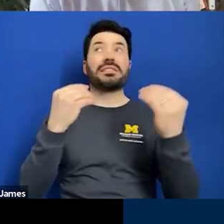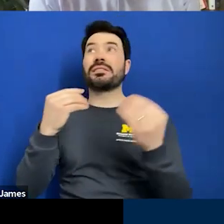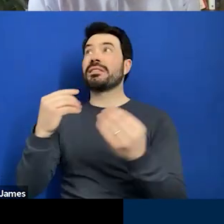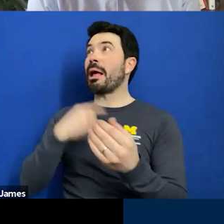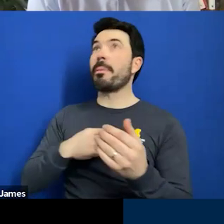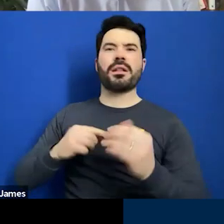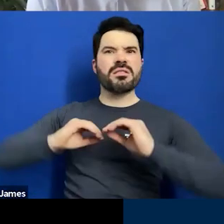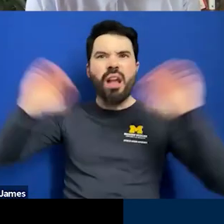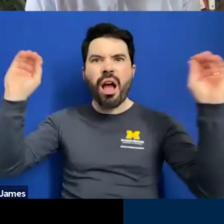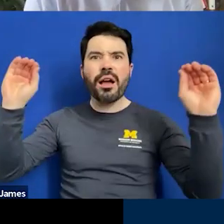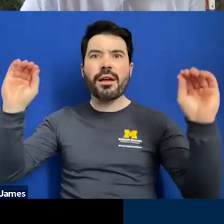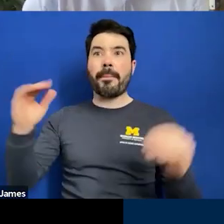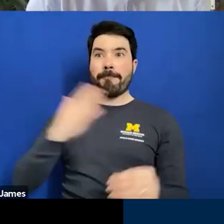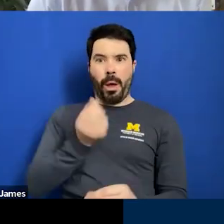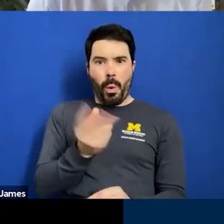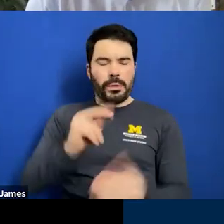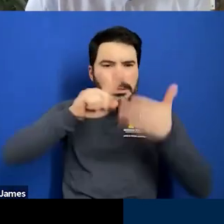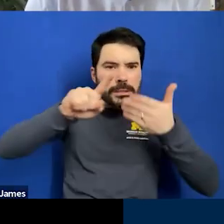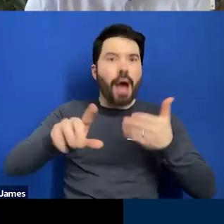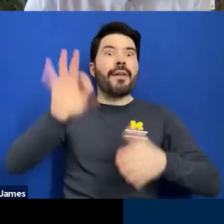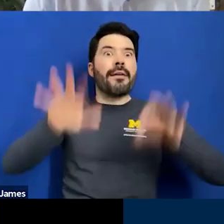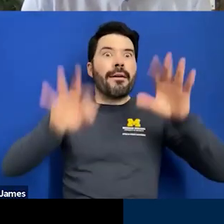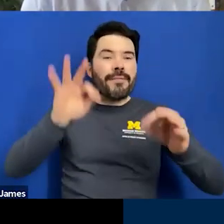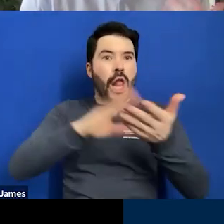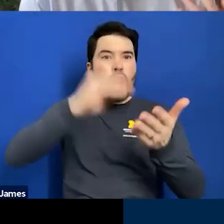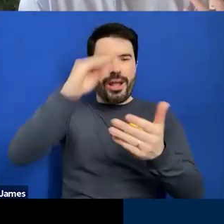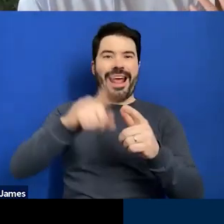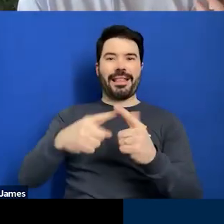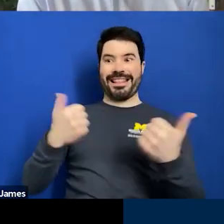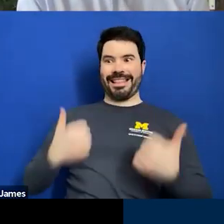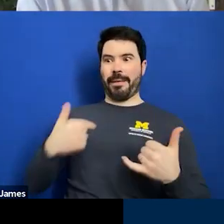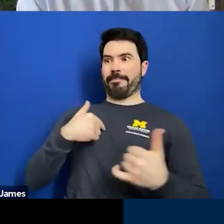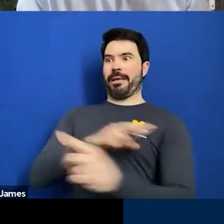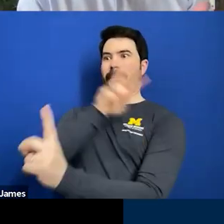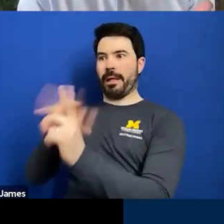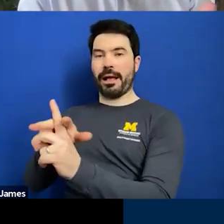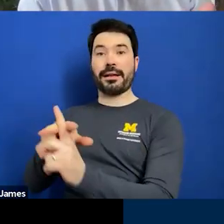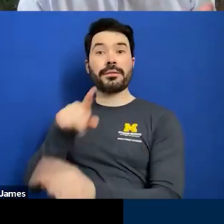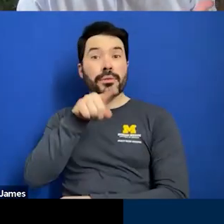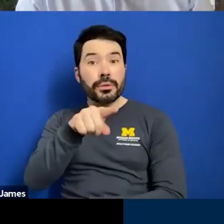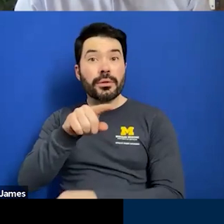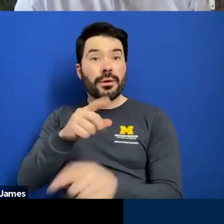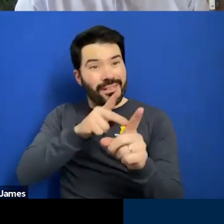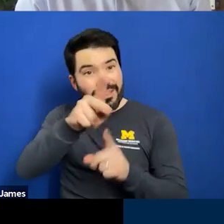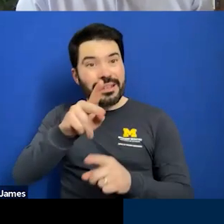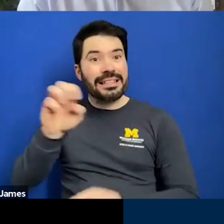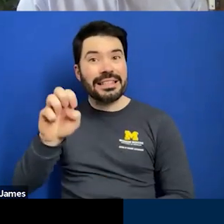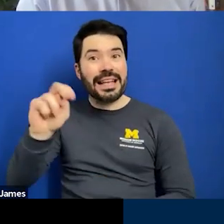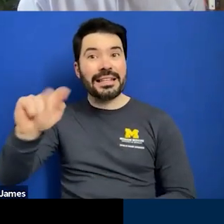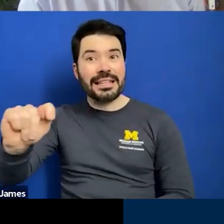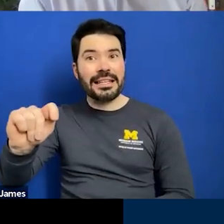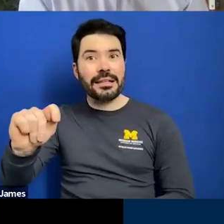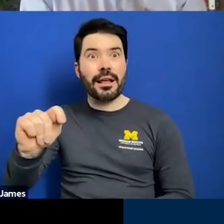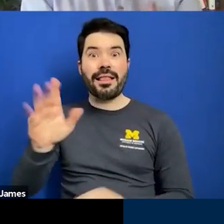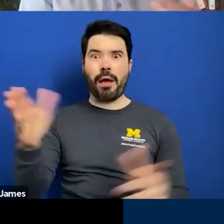research fellowship into action. And so when you're an ENT and you work in a quiet office or an